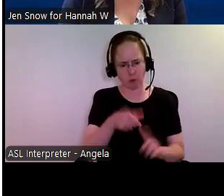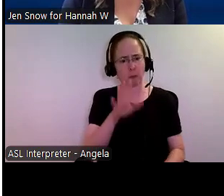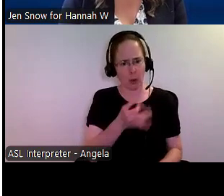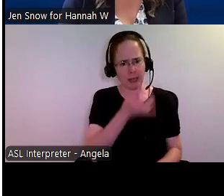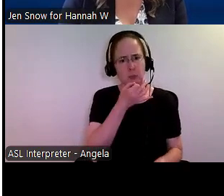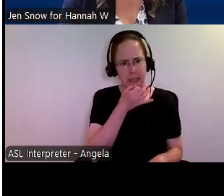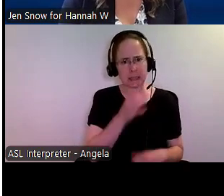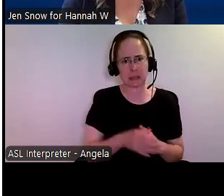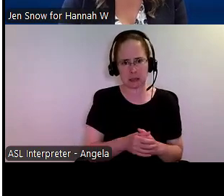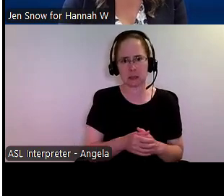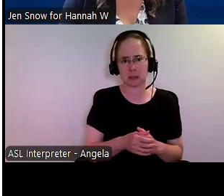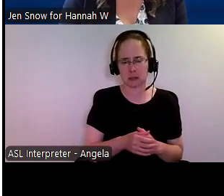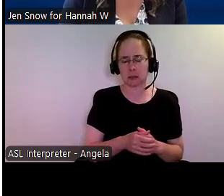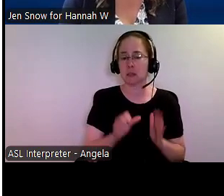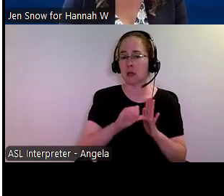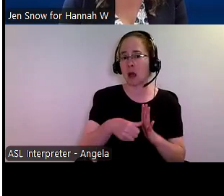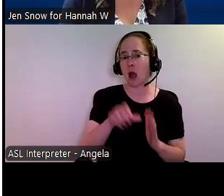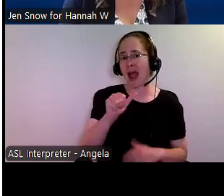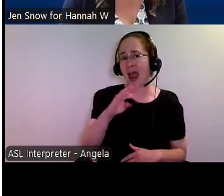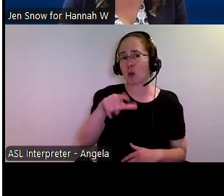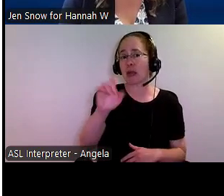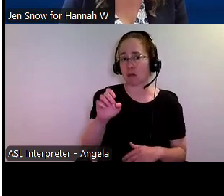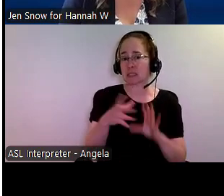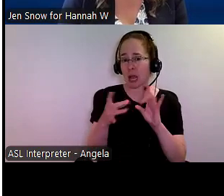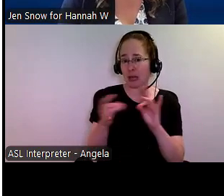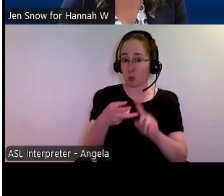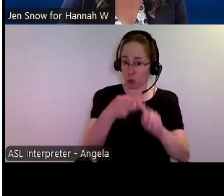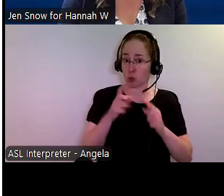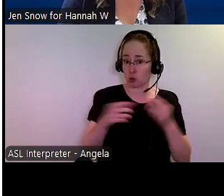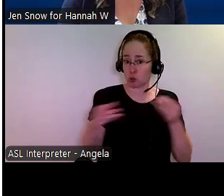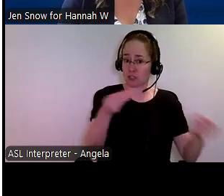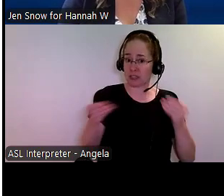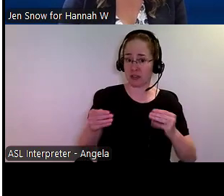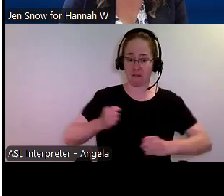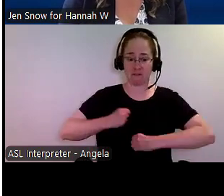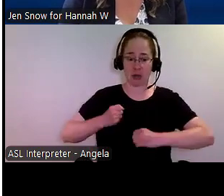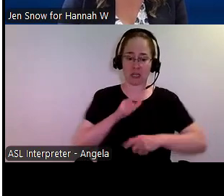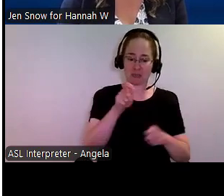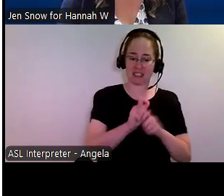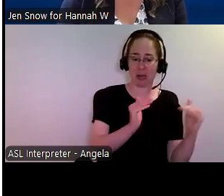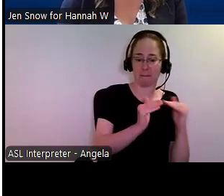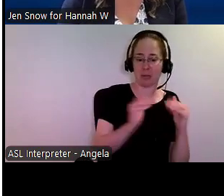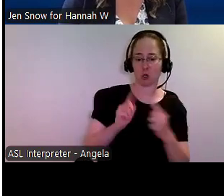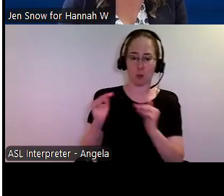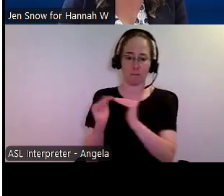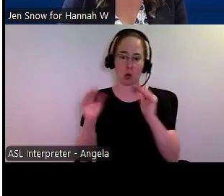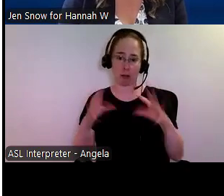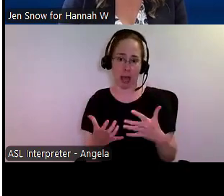expertise. Want to highlight that Ariel's comment about being recruited to facilitate a veteran-specific peer-to-peer class. And